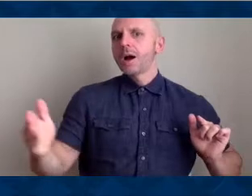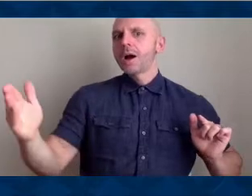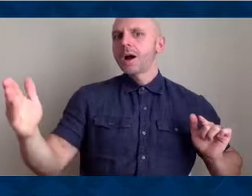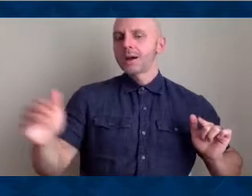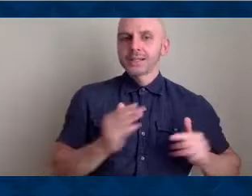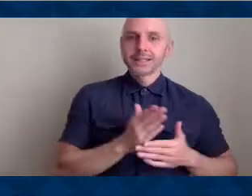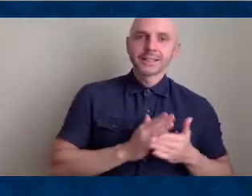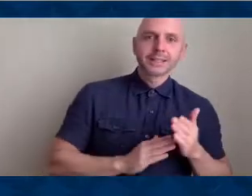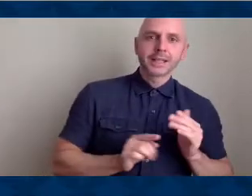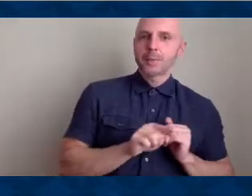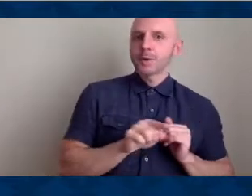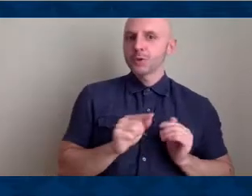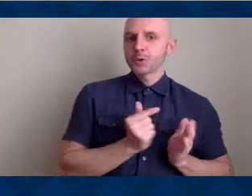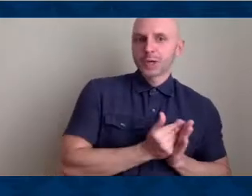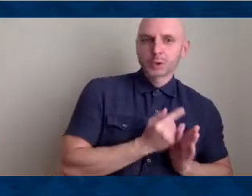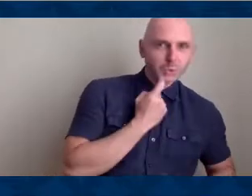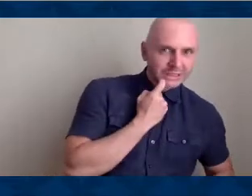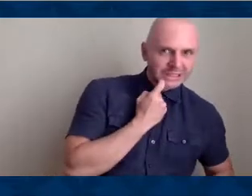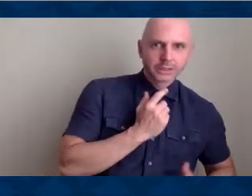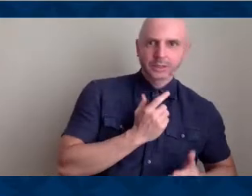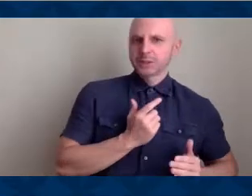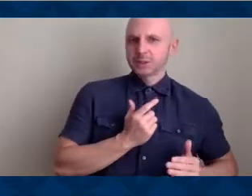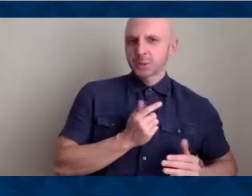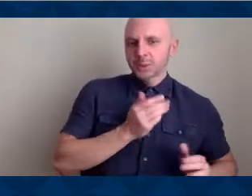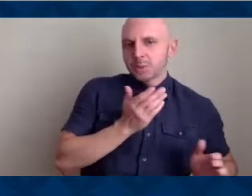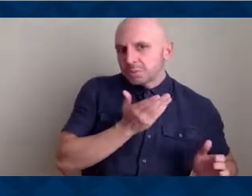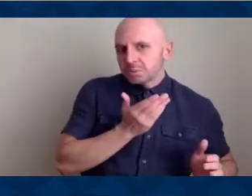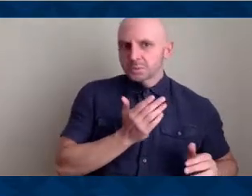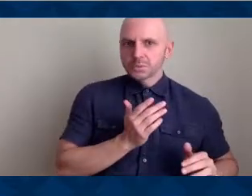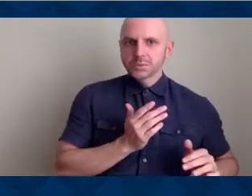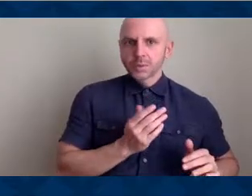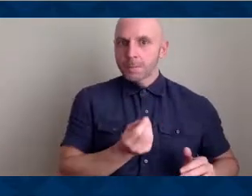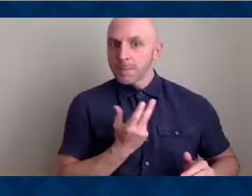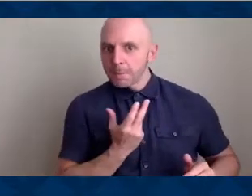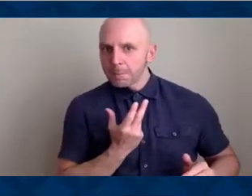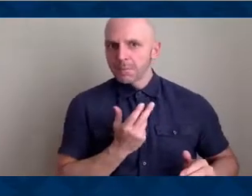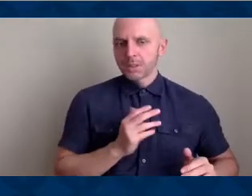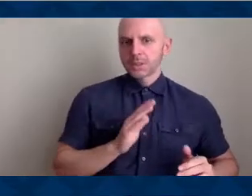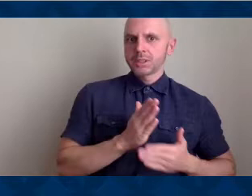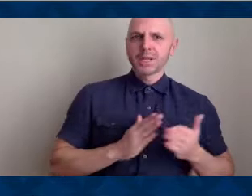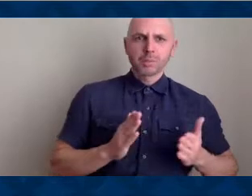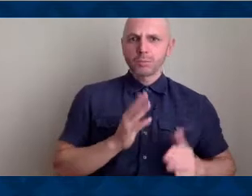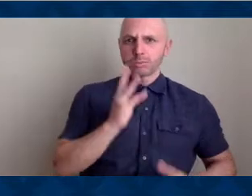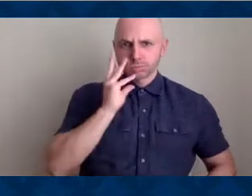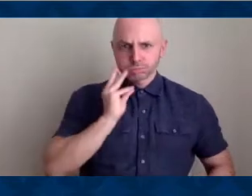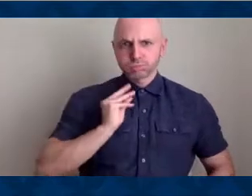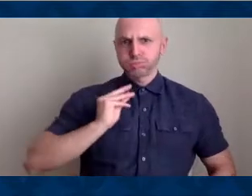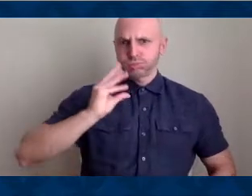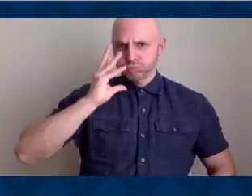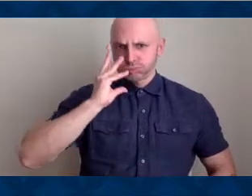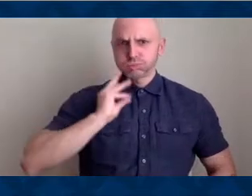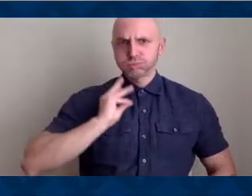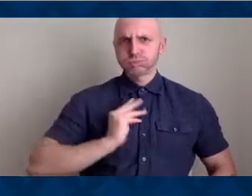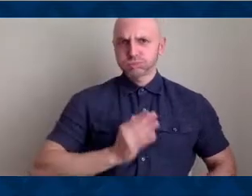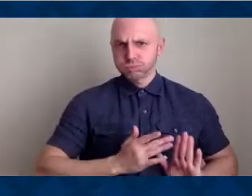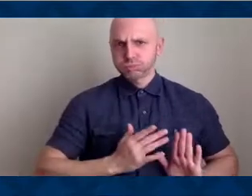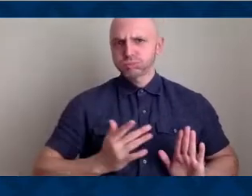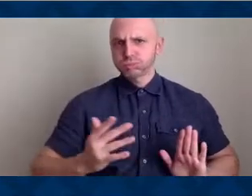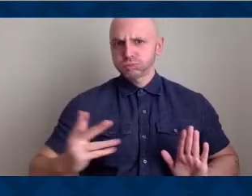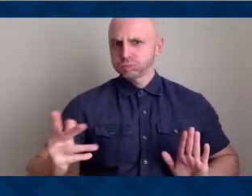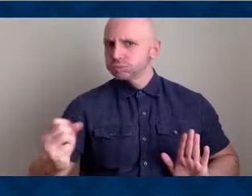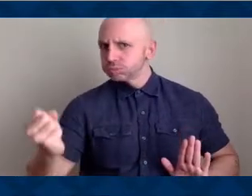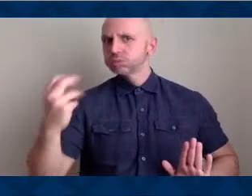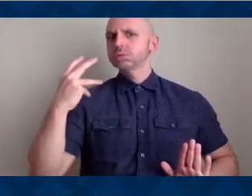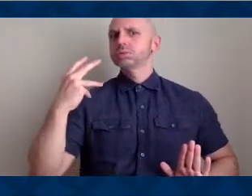a few years of experience. And your experience probably allows you to assess what